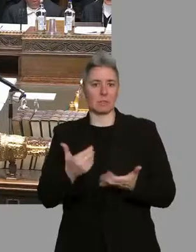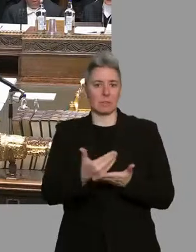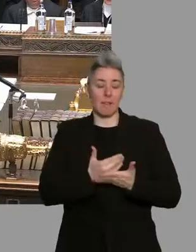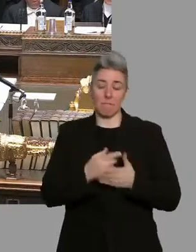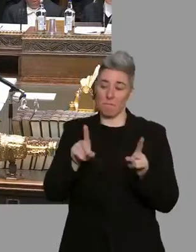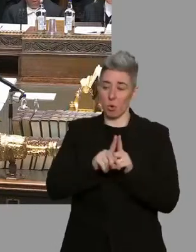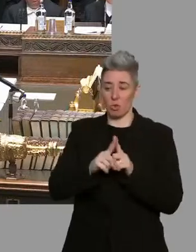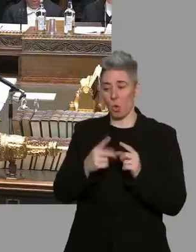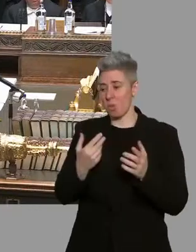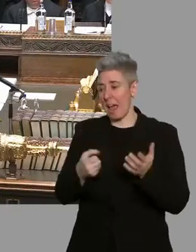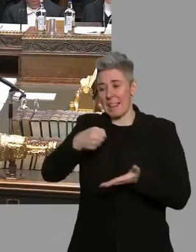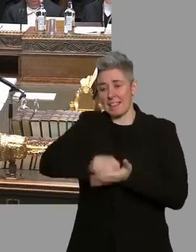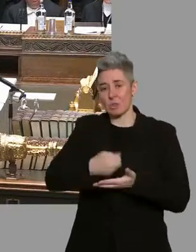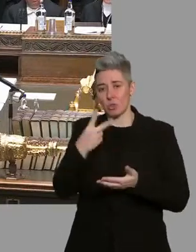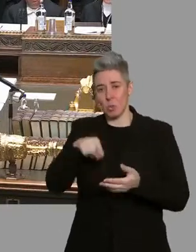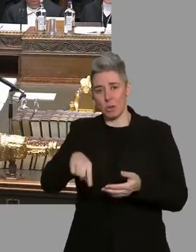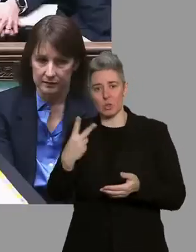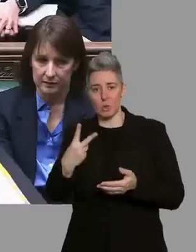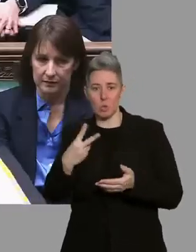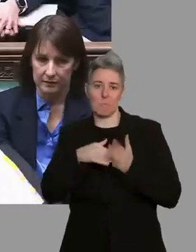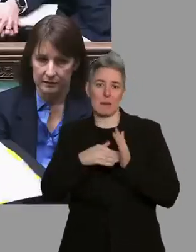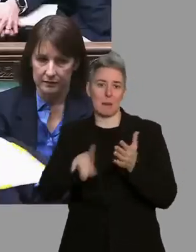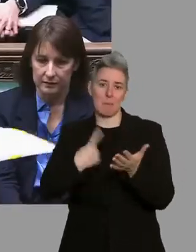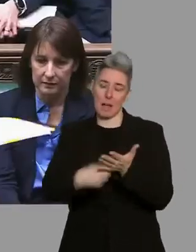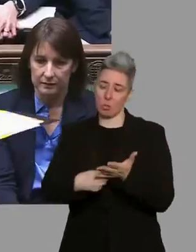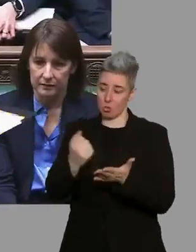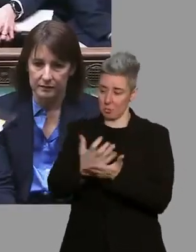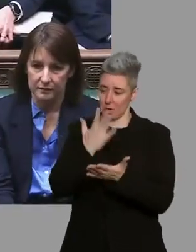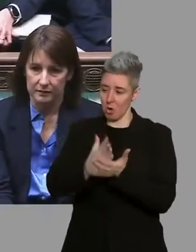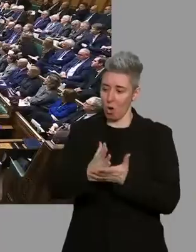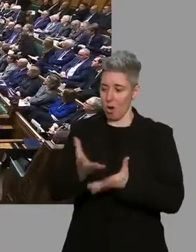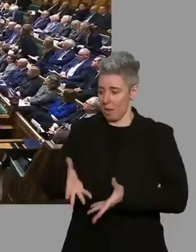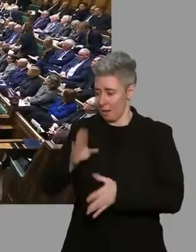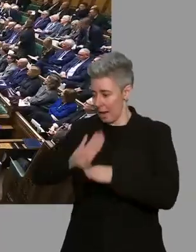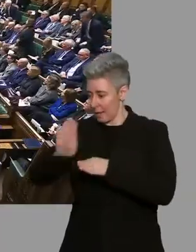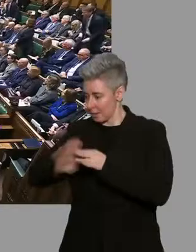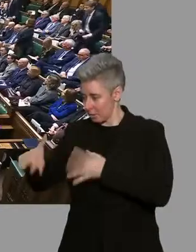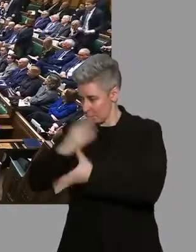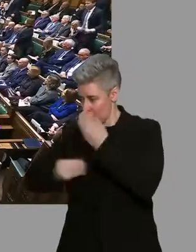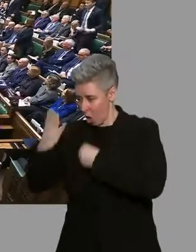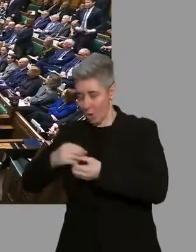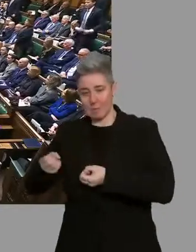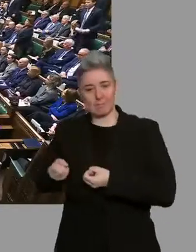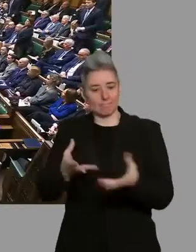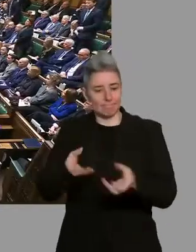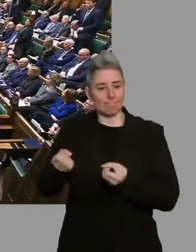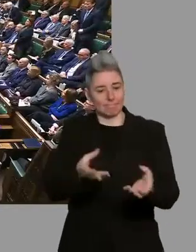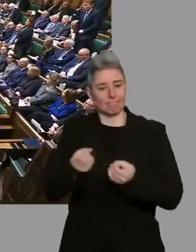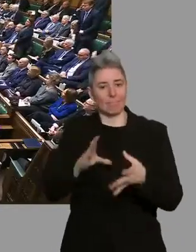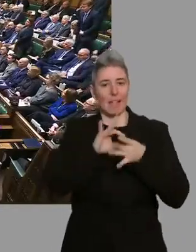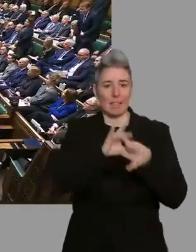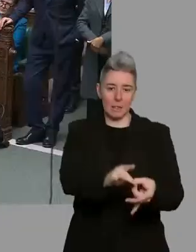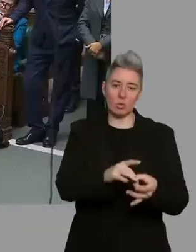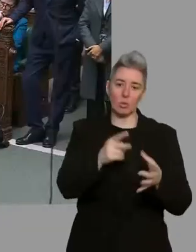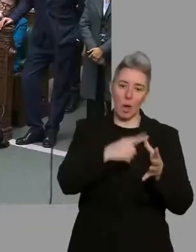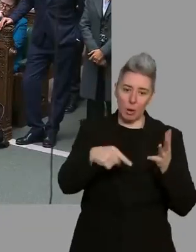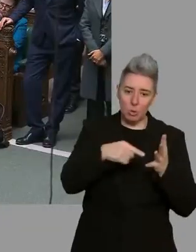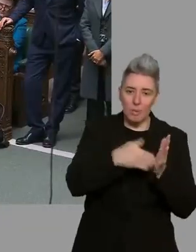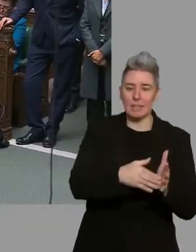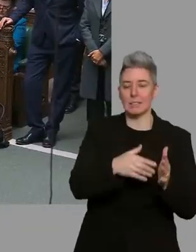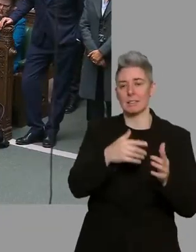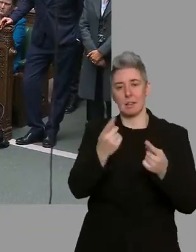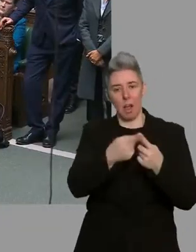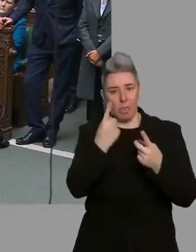And I look forward to working with others on those important proposals. Victoria Collins. Thank you, Mr. Speaker. Businesses like Hicks